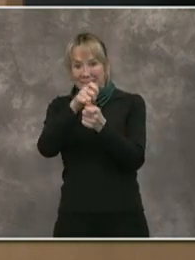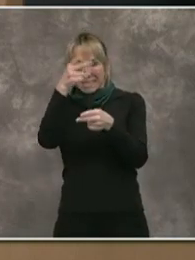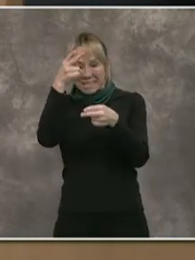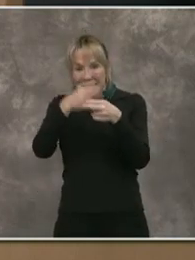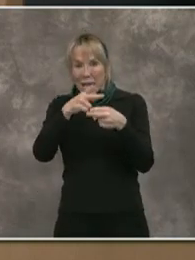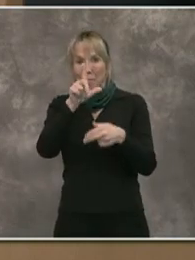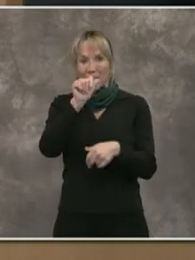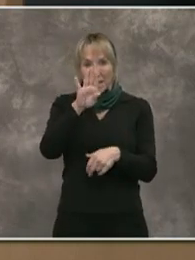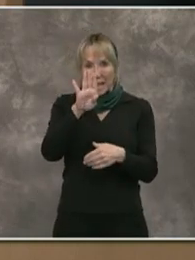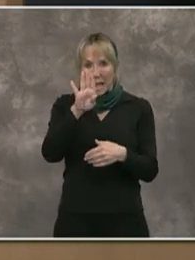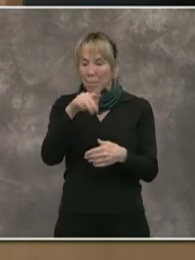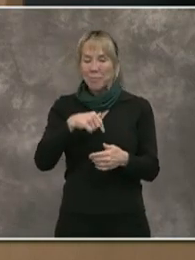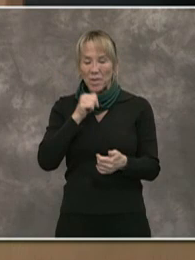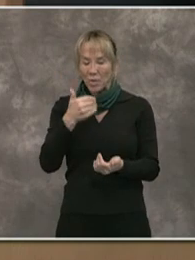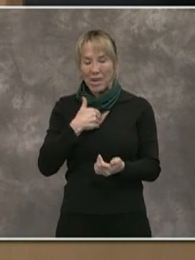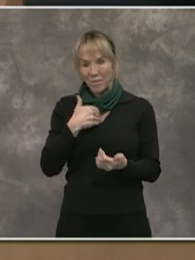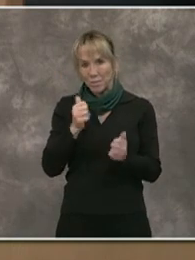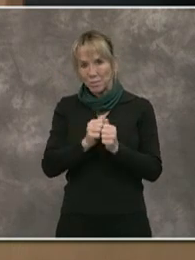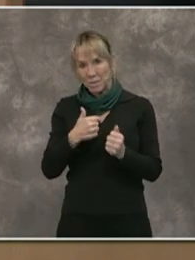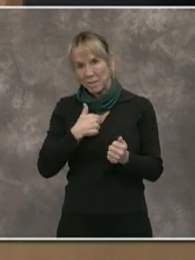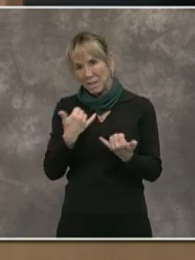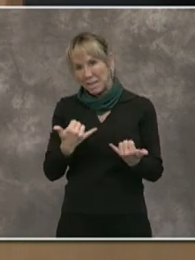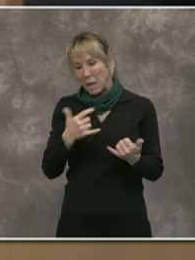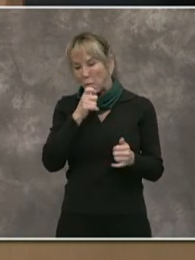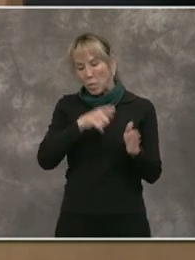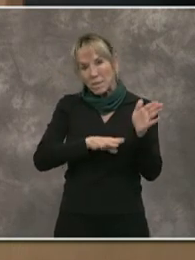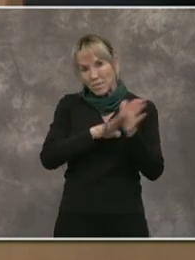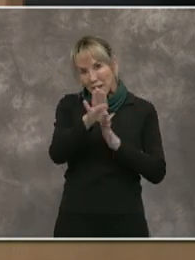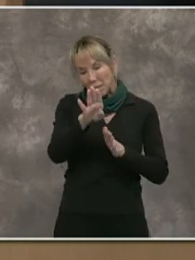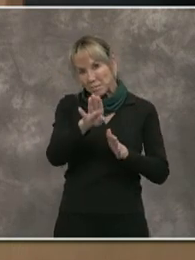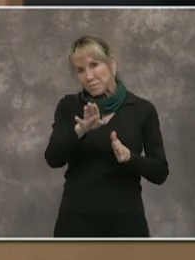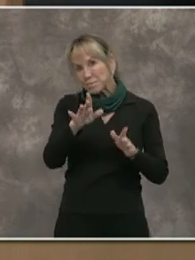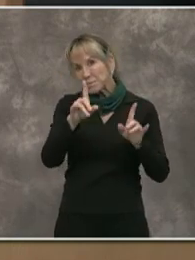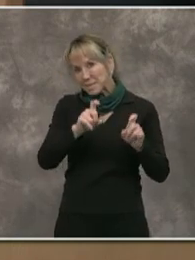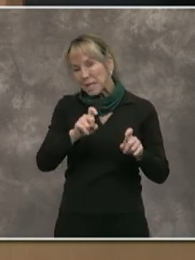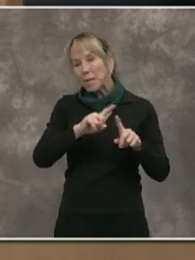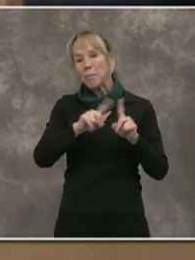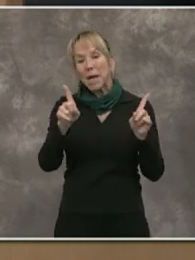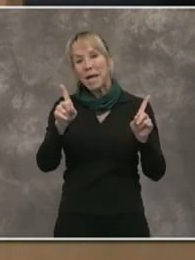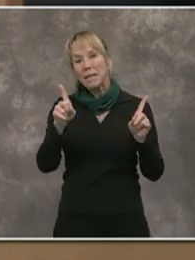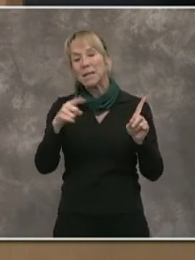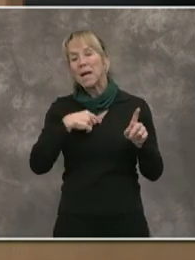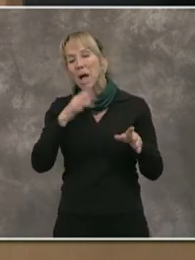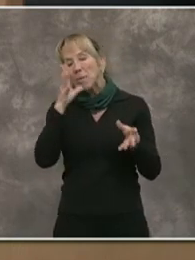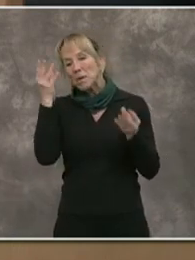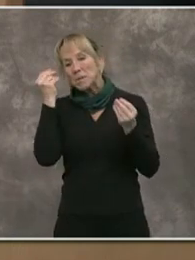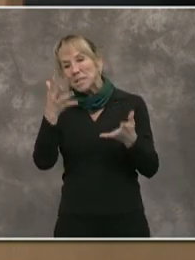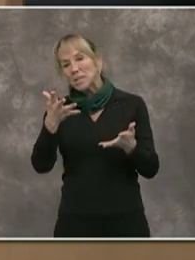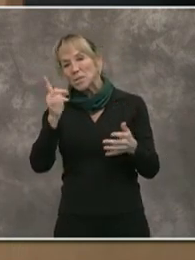specific laboratory in front of me that developed the test. I do have who marketed the test, and we can provide that to you offline.